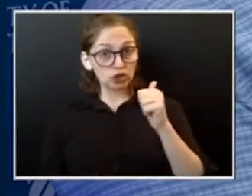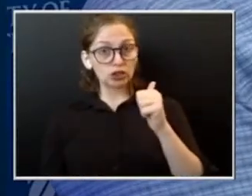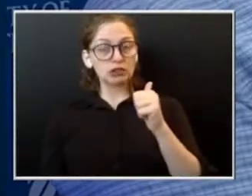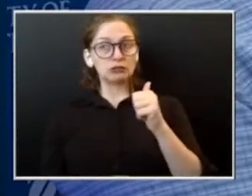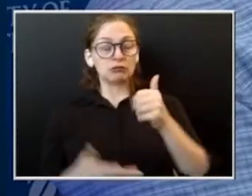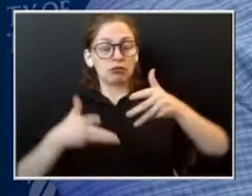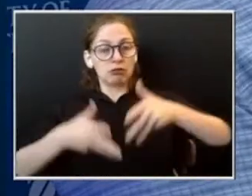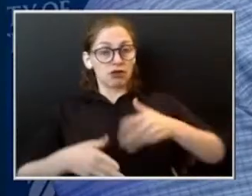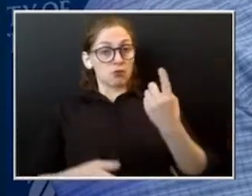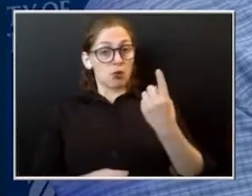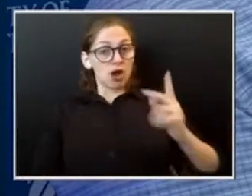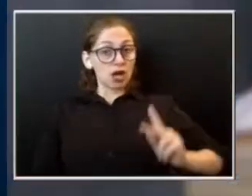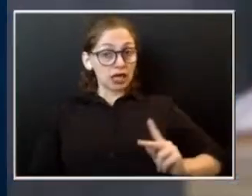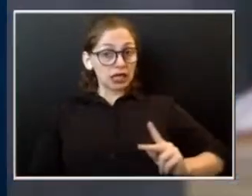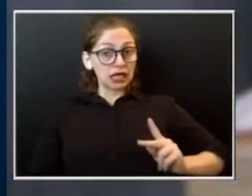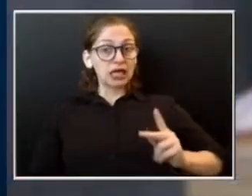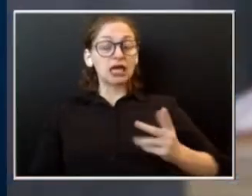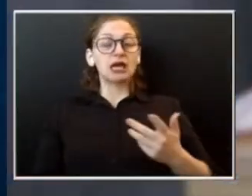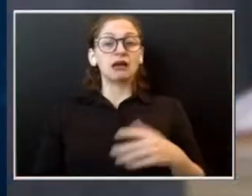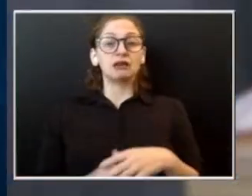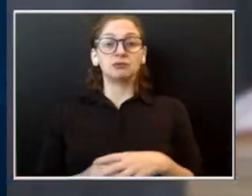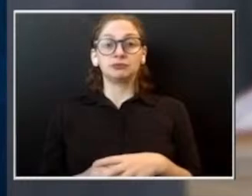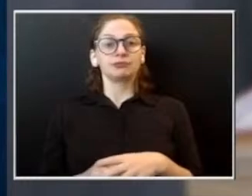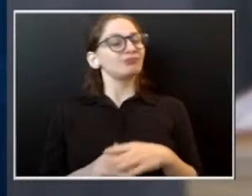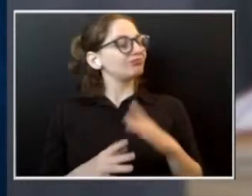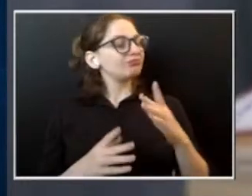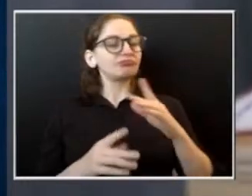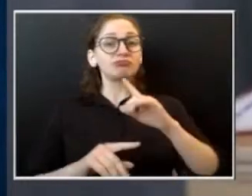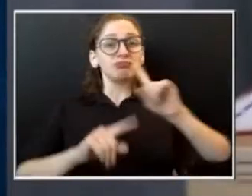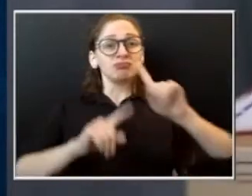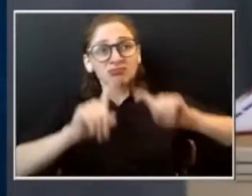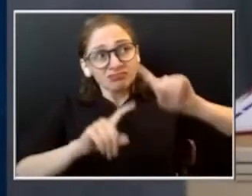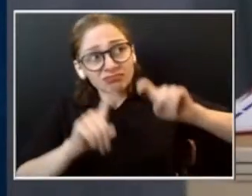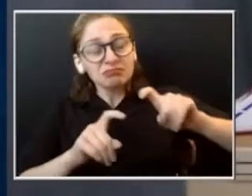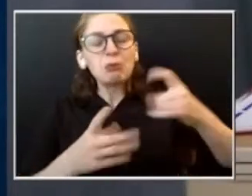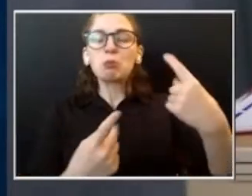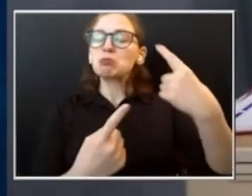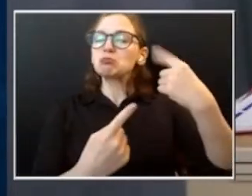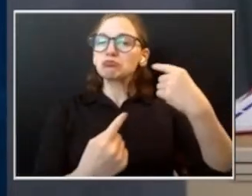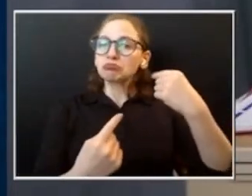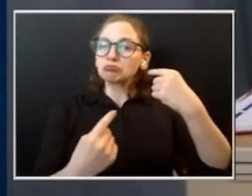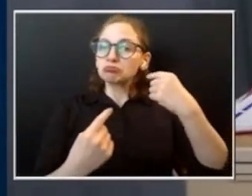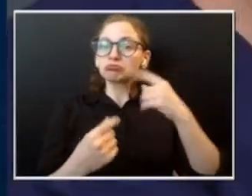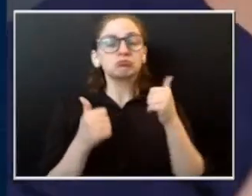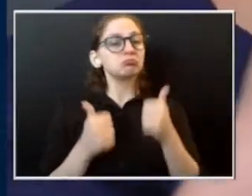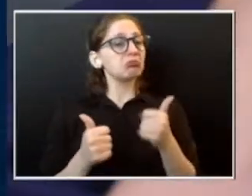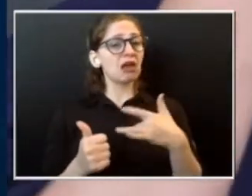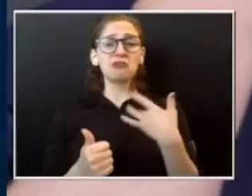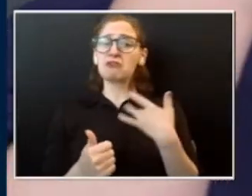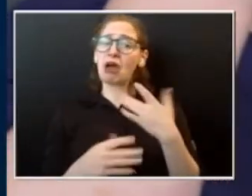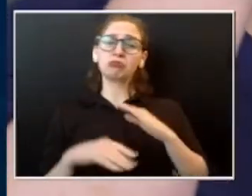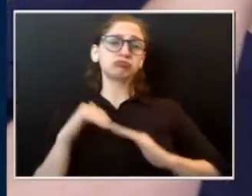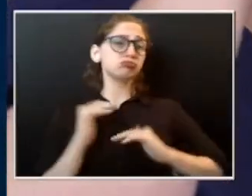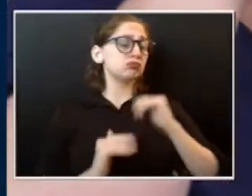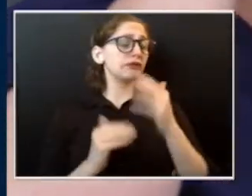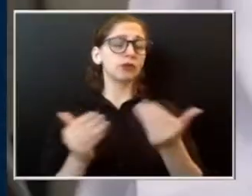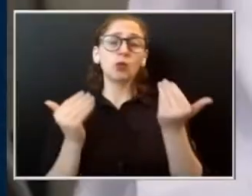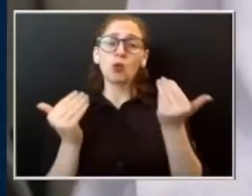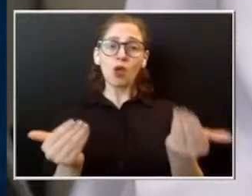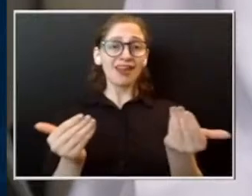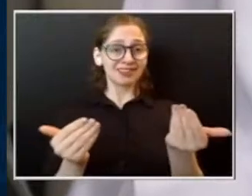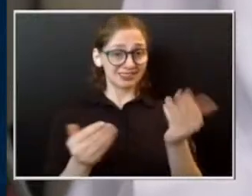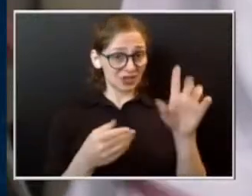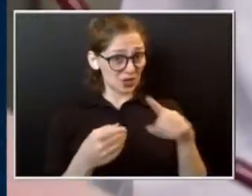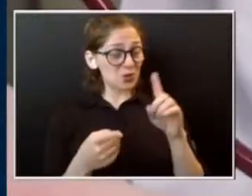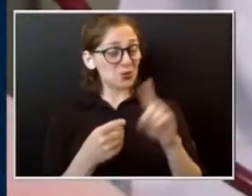all those questions were answered, and I feel good going into it. When Cindy got the call she was a match, Stephen didn't realize